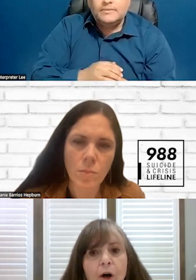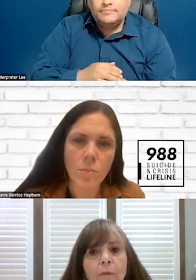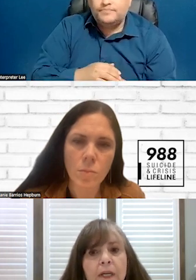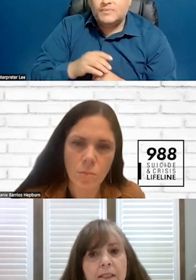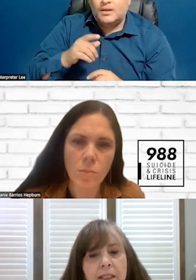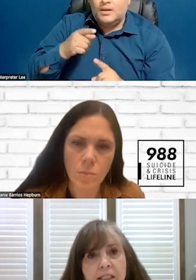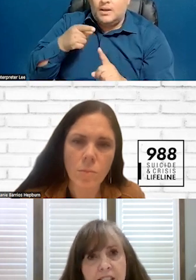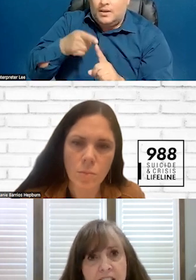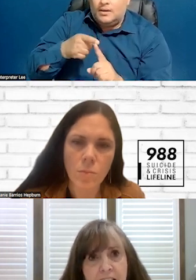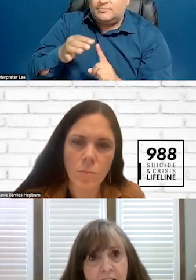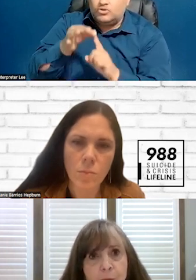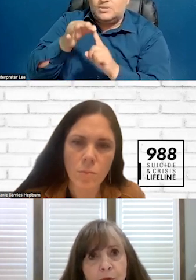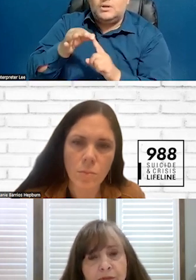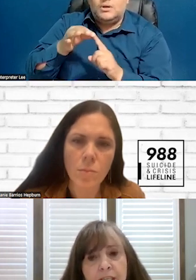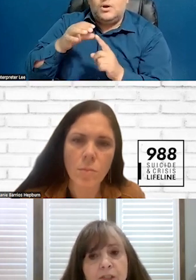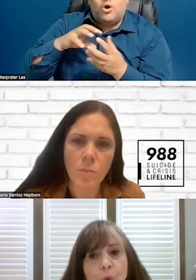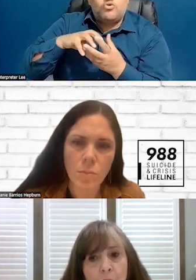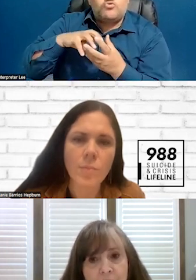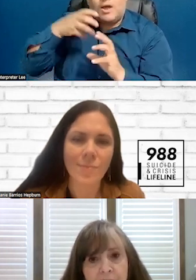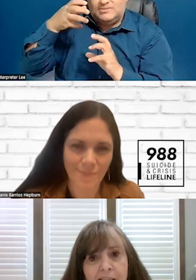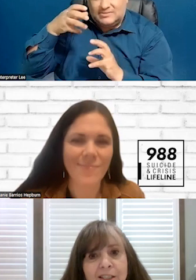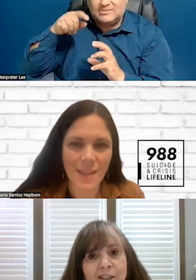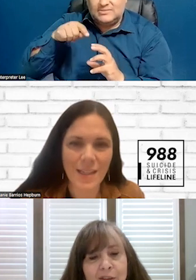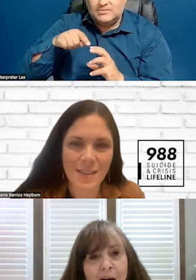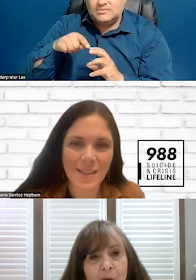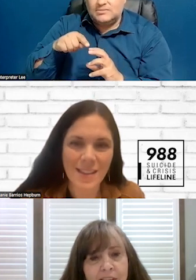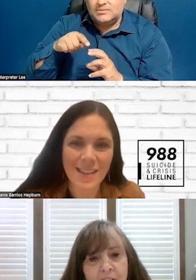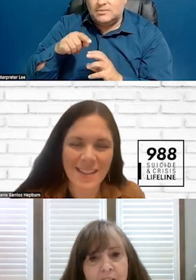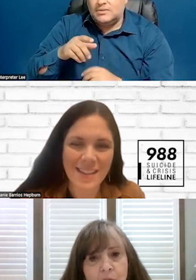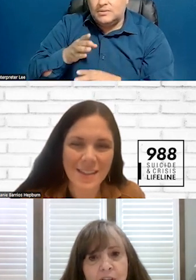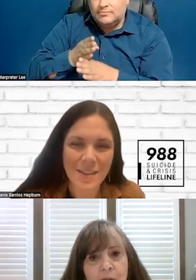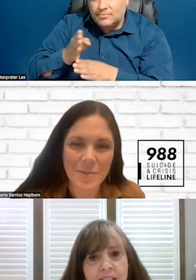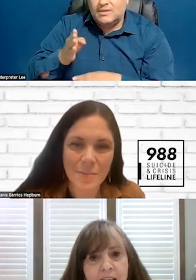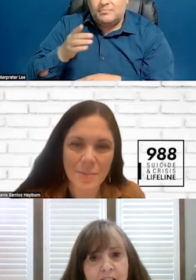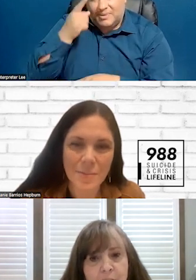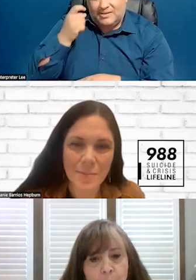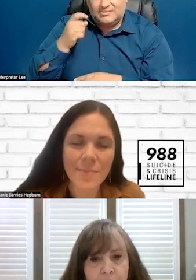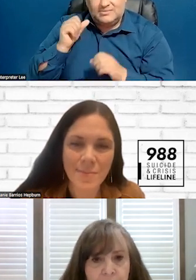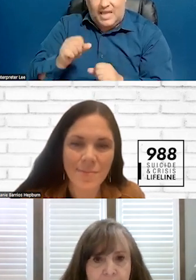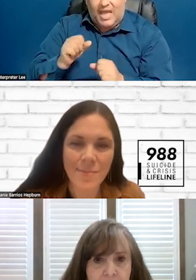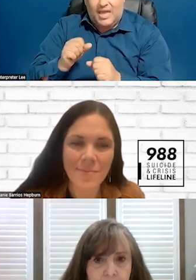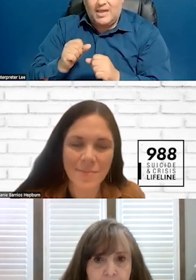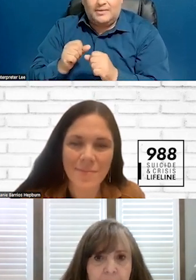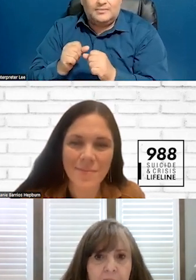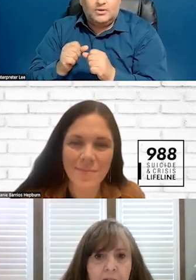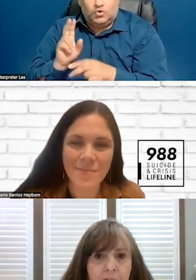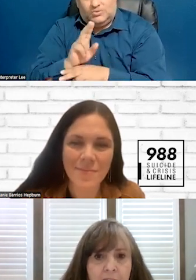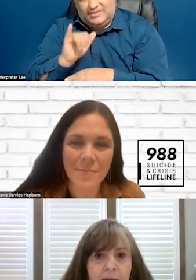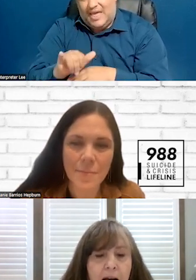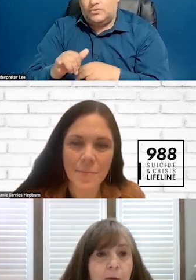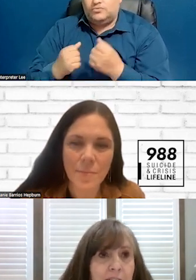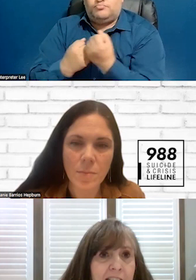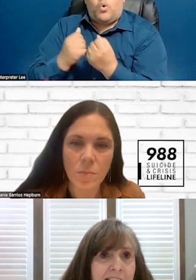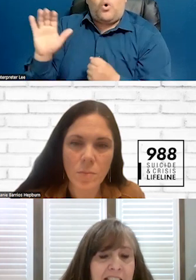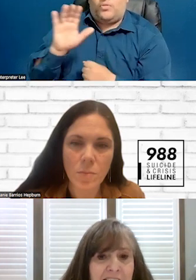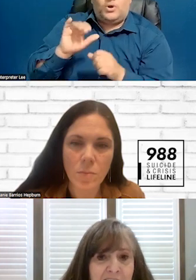services realm, because it's a sustainable funding source. So Yes. that way they want to use that to support their systems.